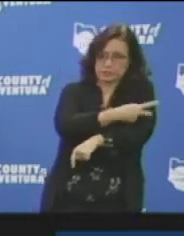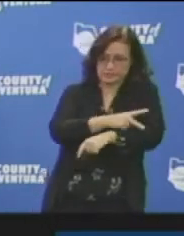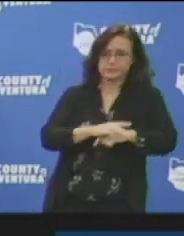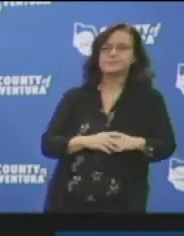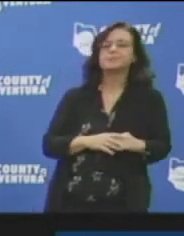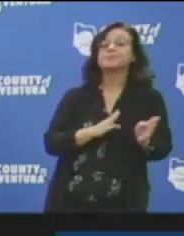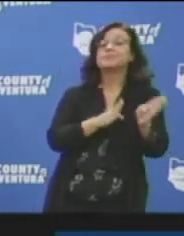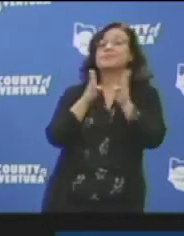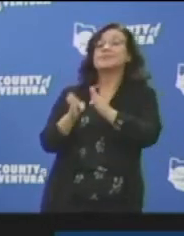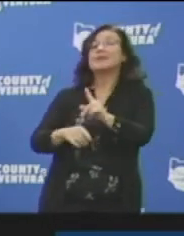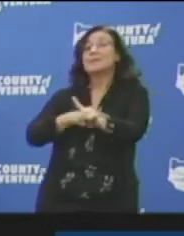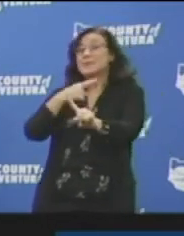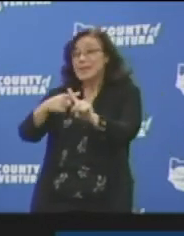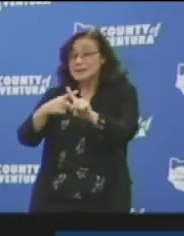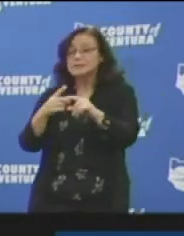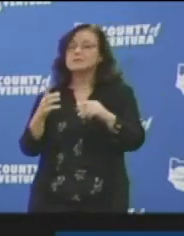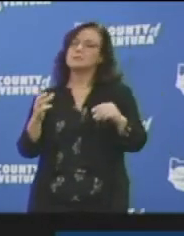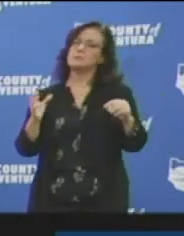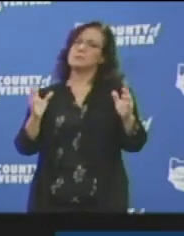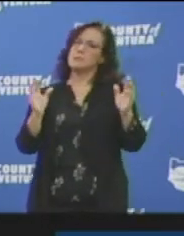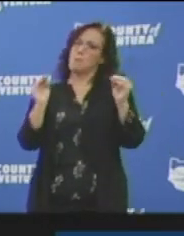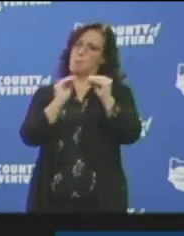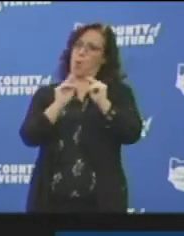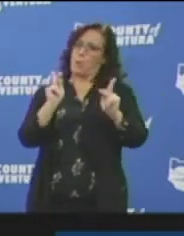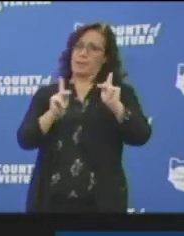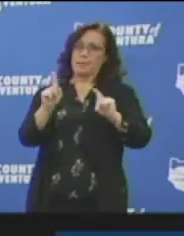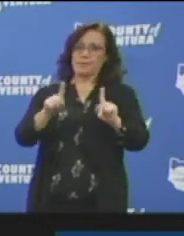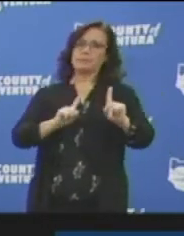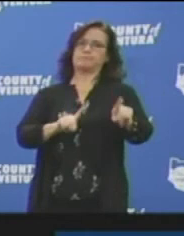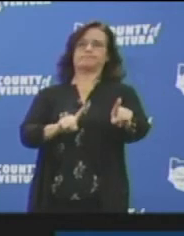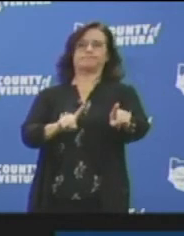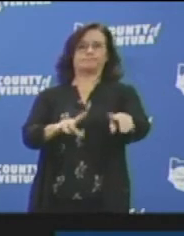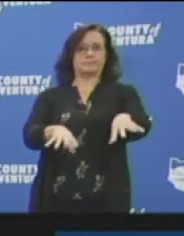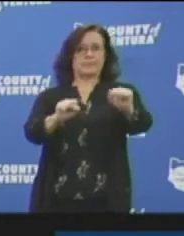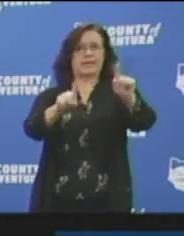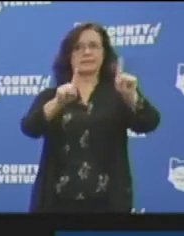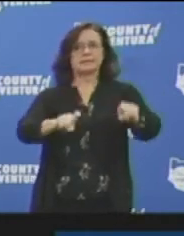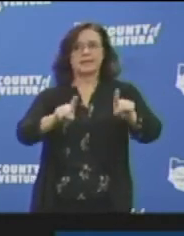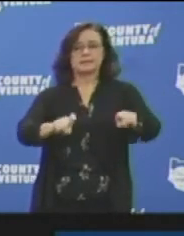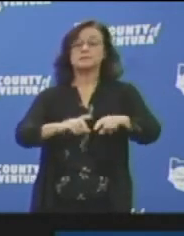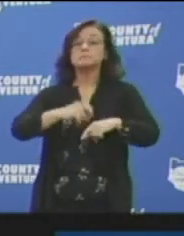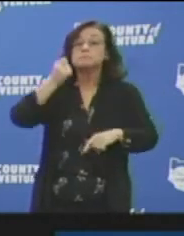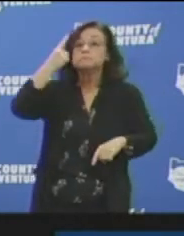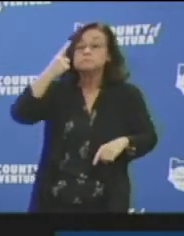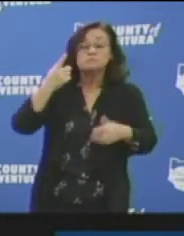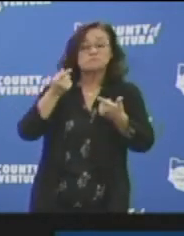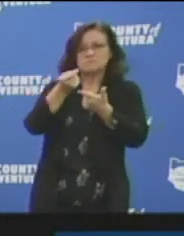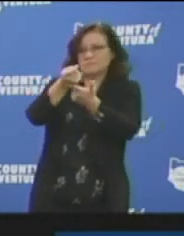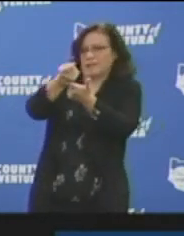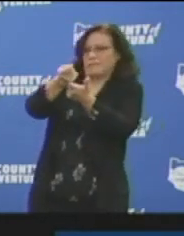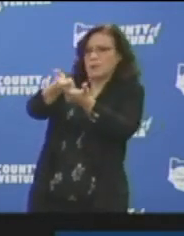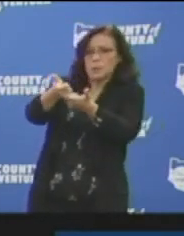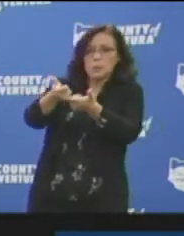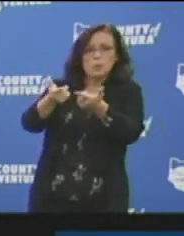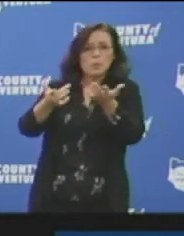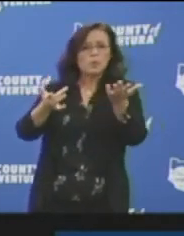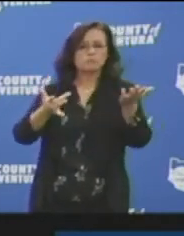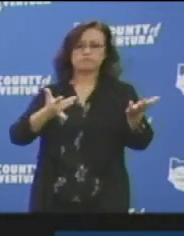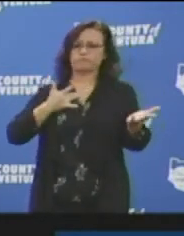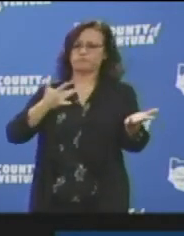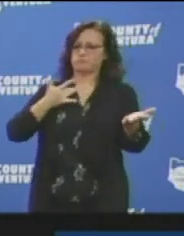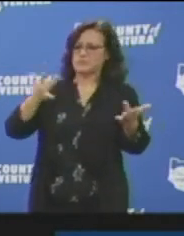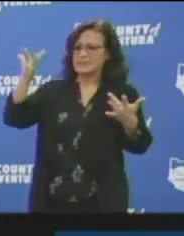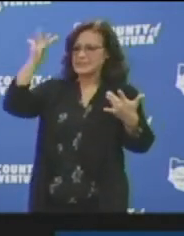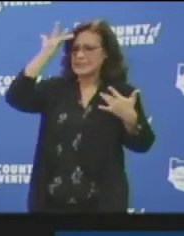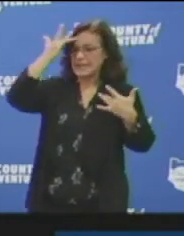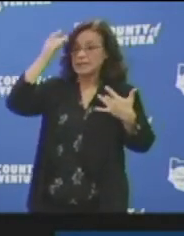fact that more and more people are going out and being tested, people with fewer symptoms, people with a contact with someone who